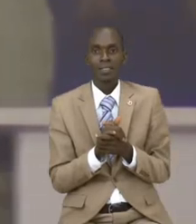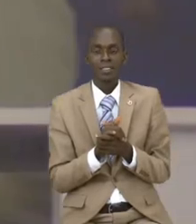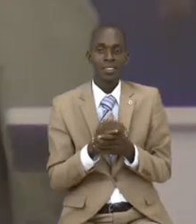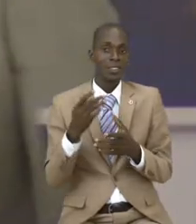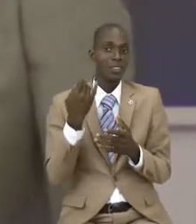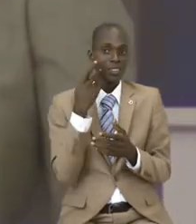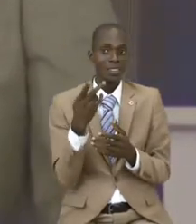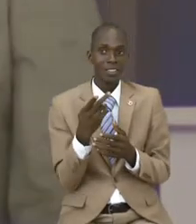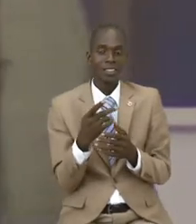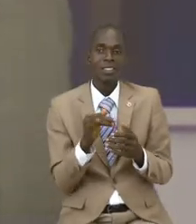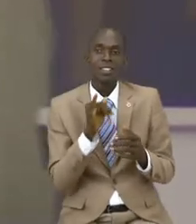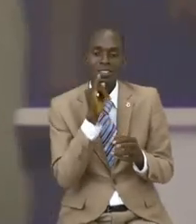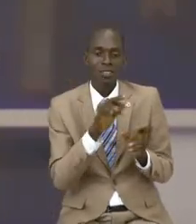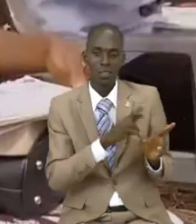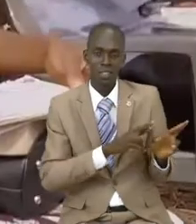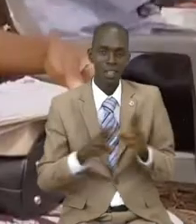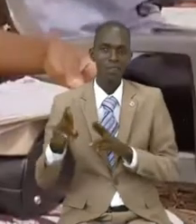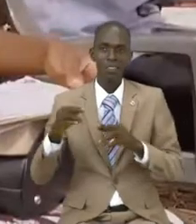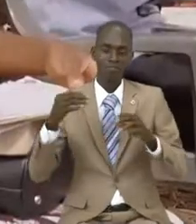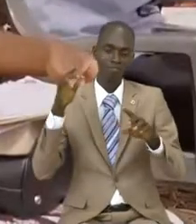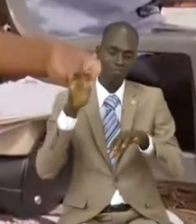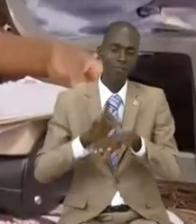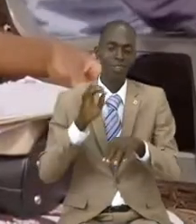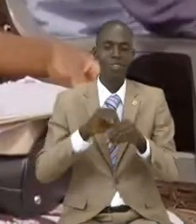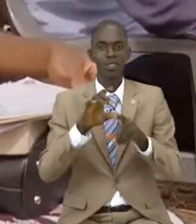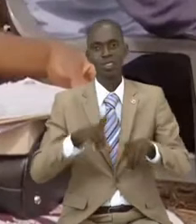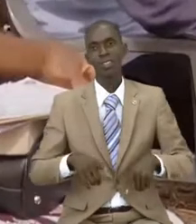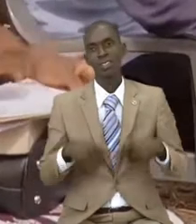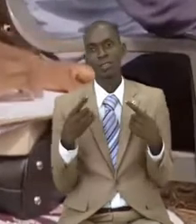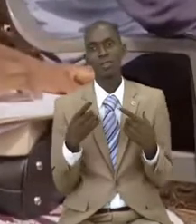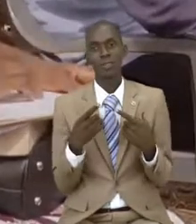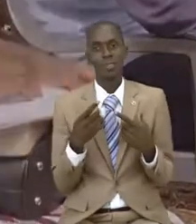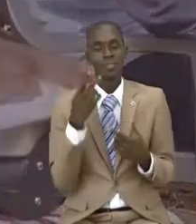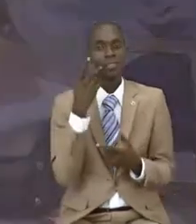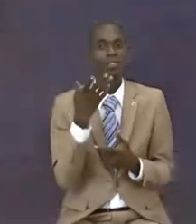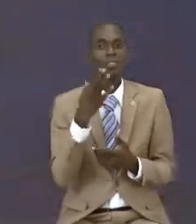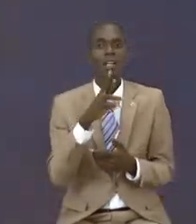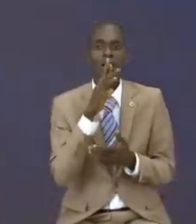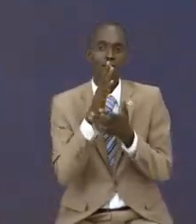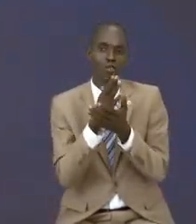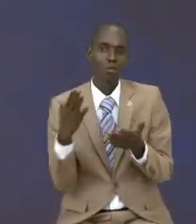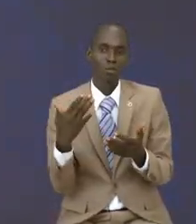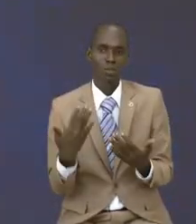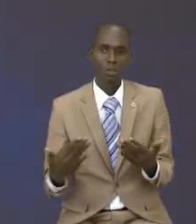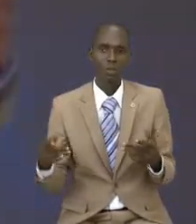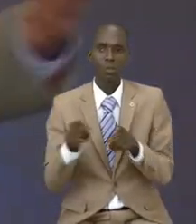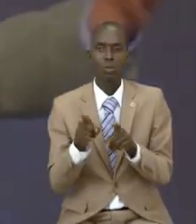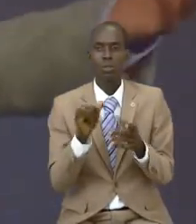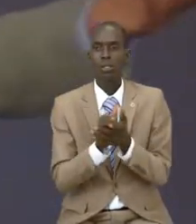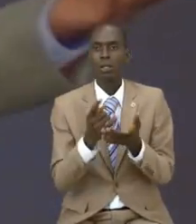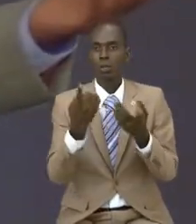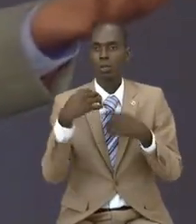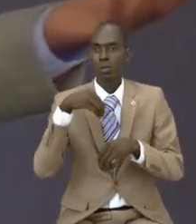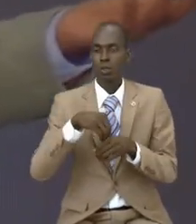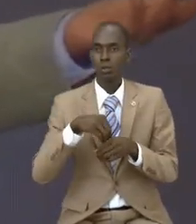having effect upon your life. You know, there are some things too that come with us